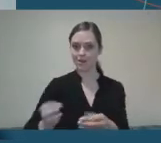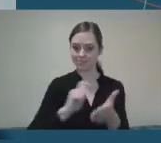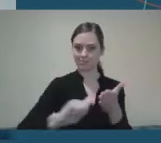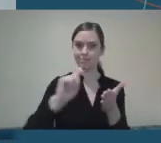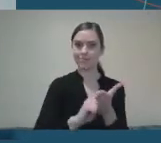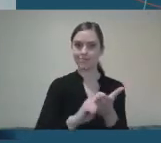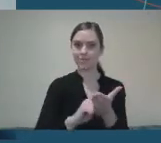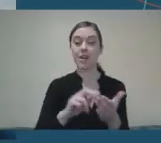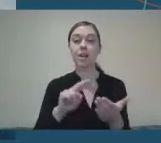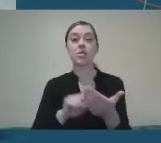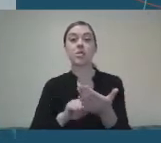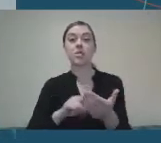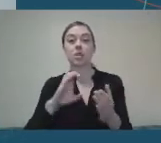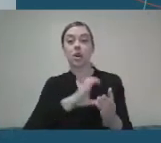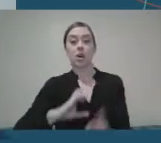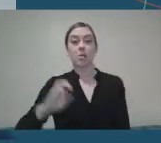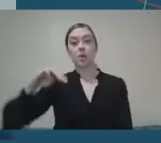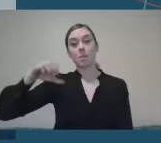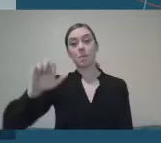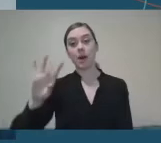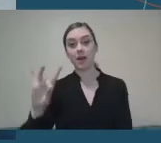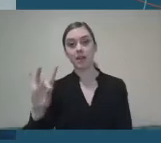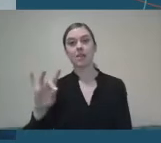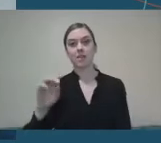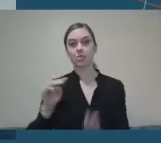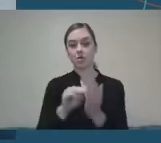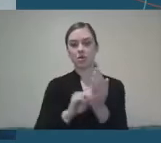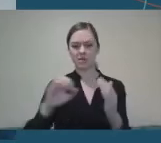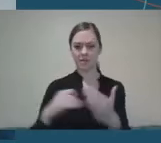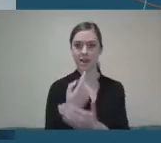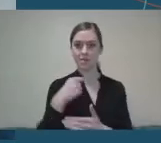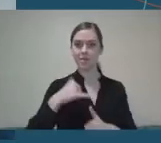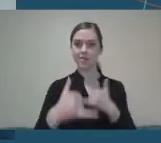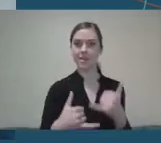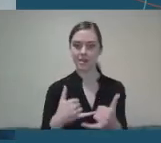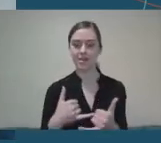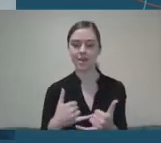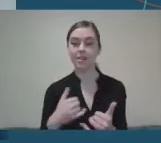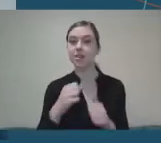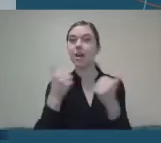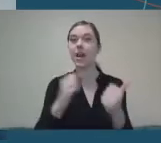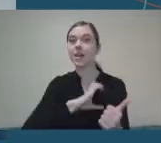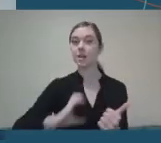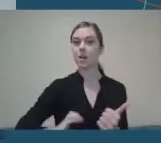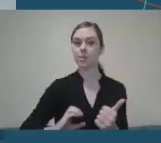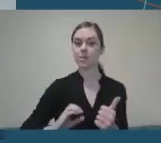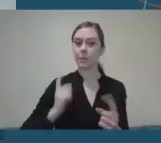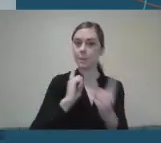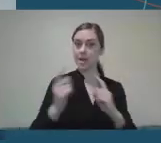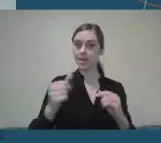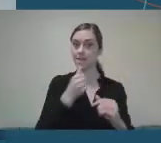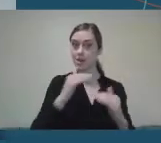Clubmark program that we developed this year, we put in that any club passing the first level would need to